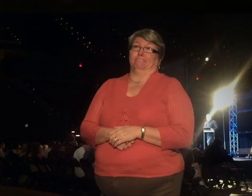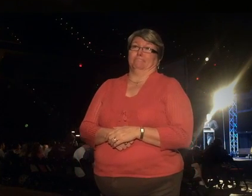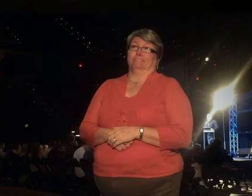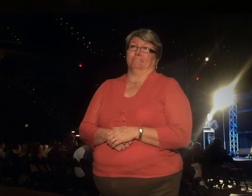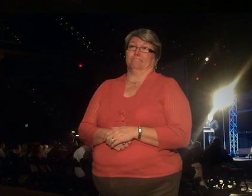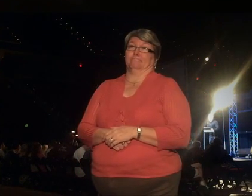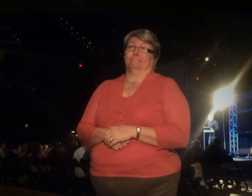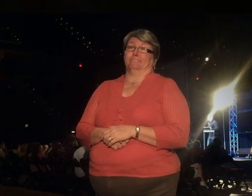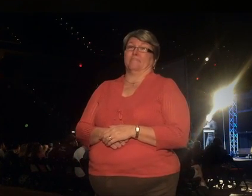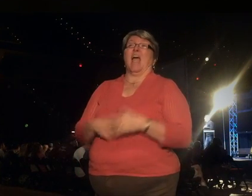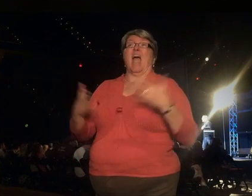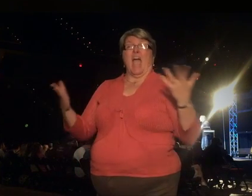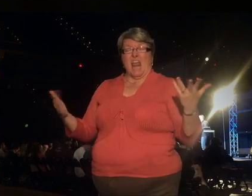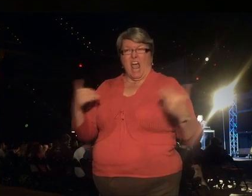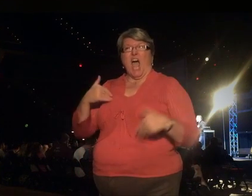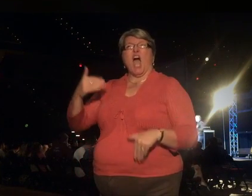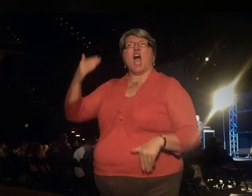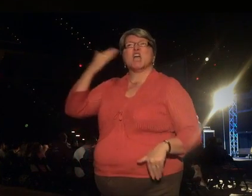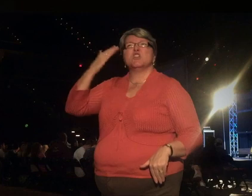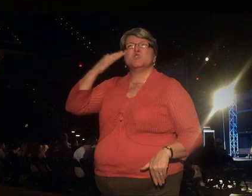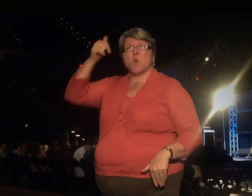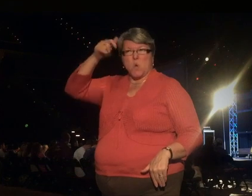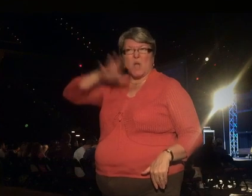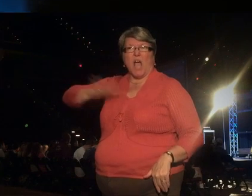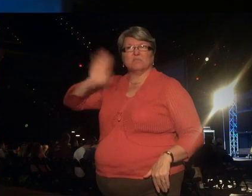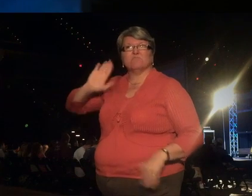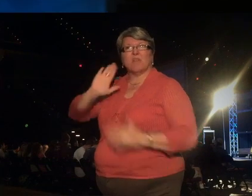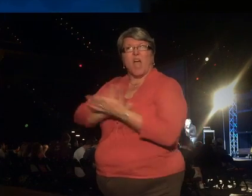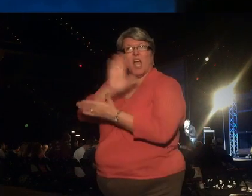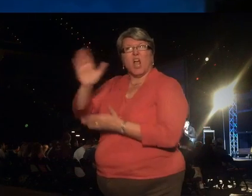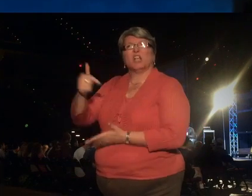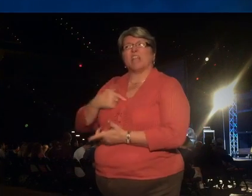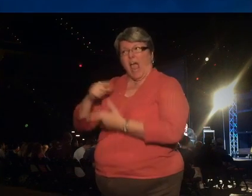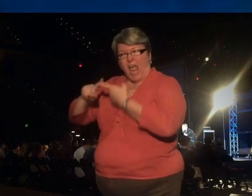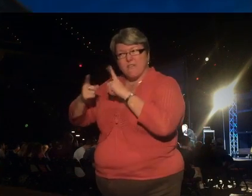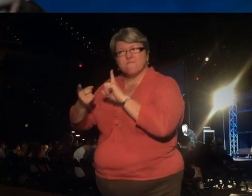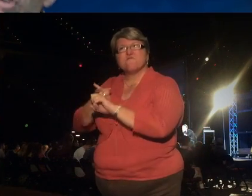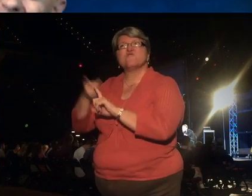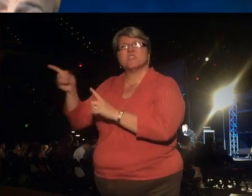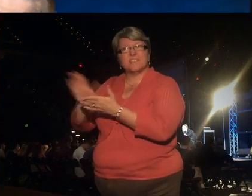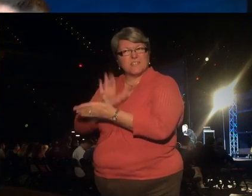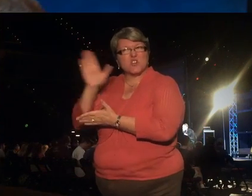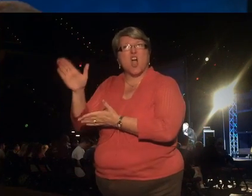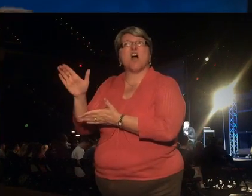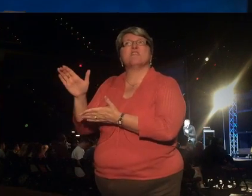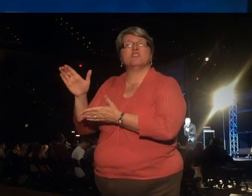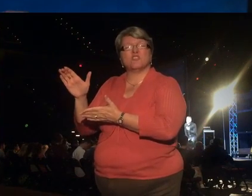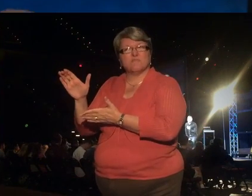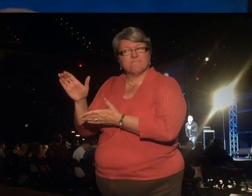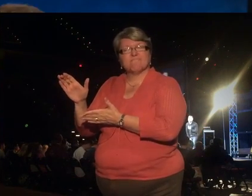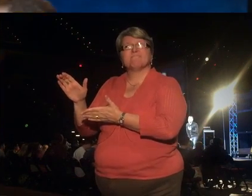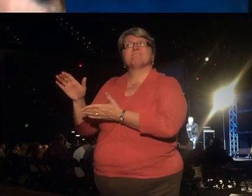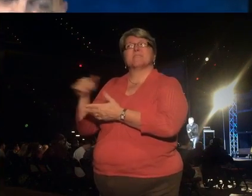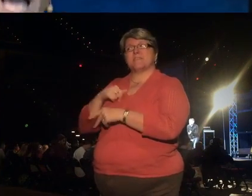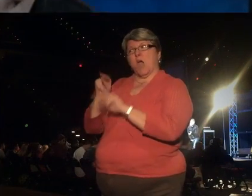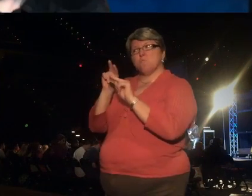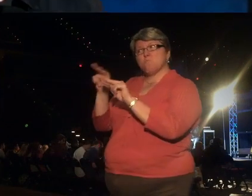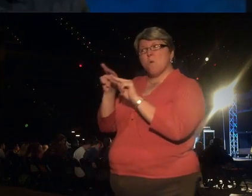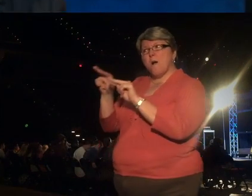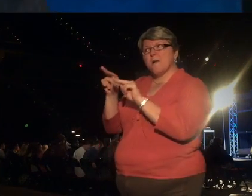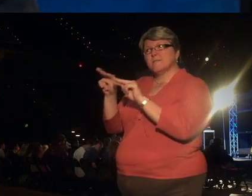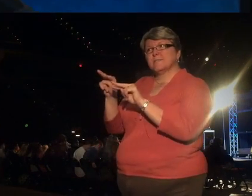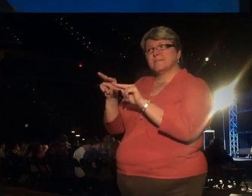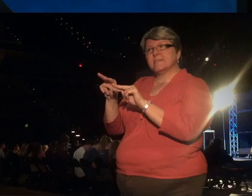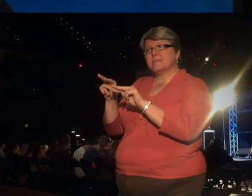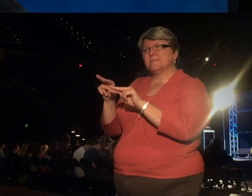And I knew guys in college. I had friends in college. And I watched them dial up the